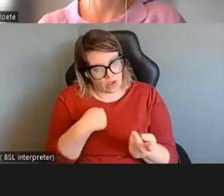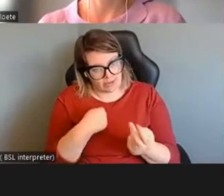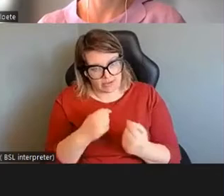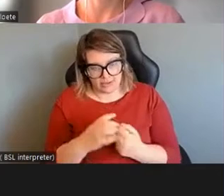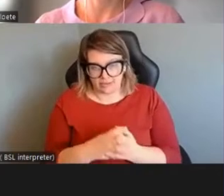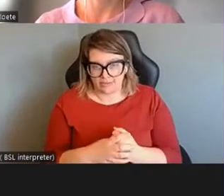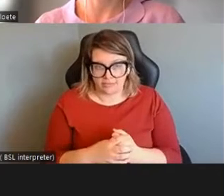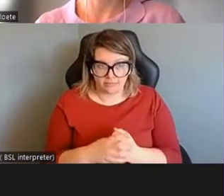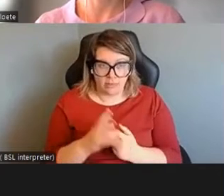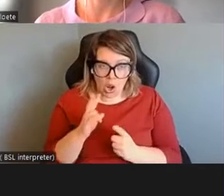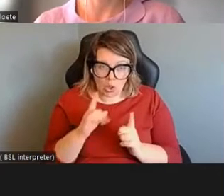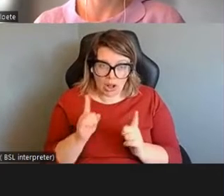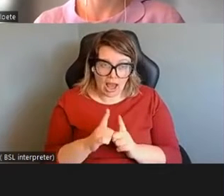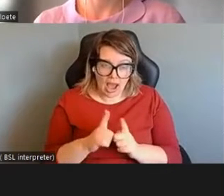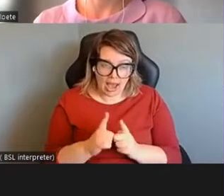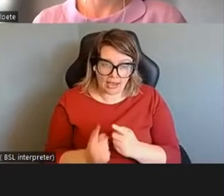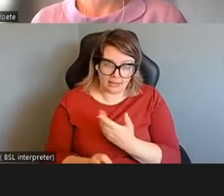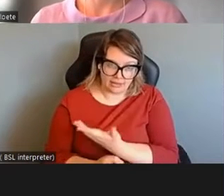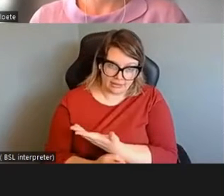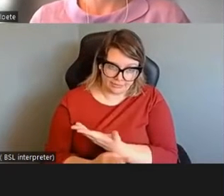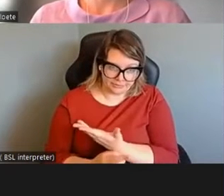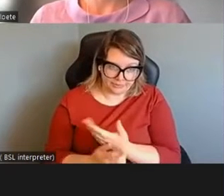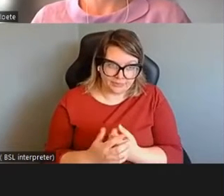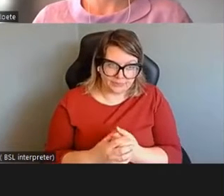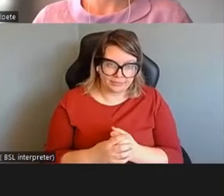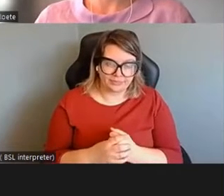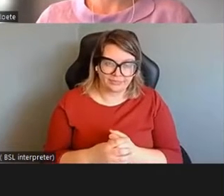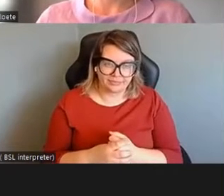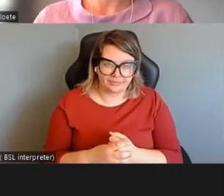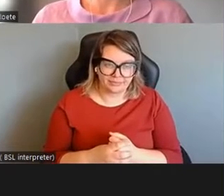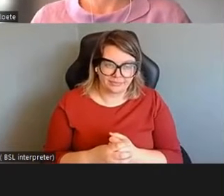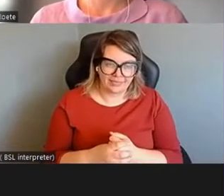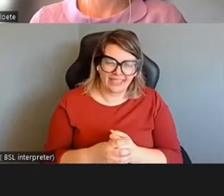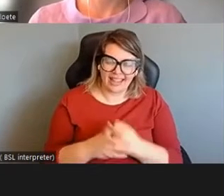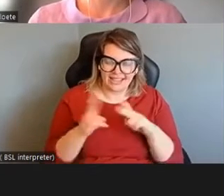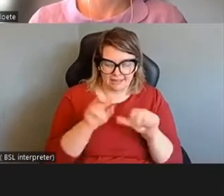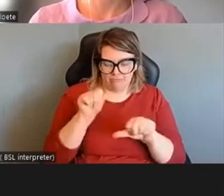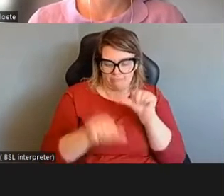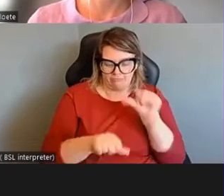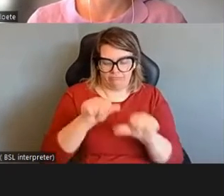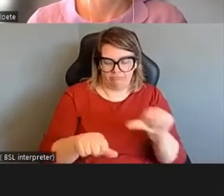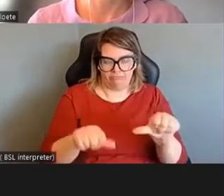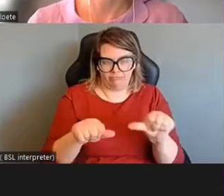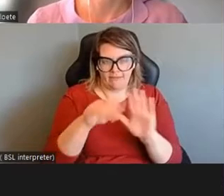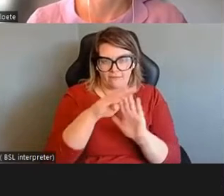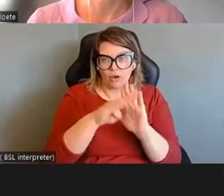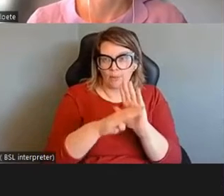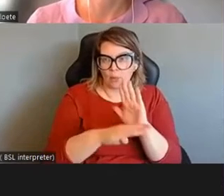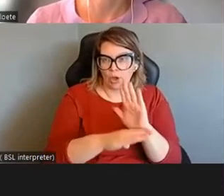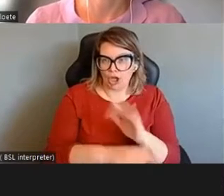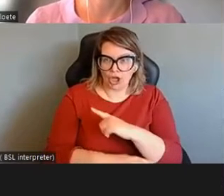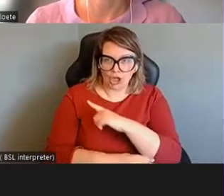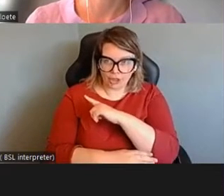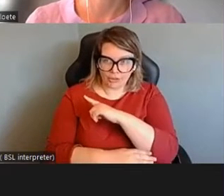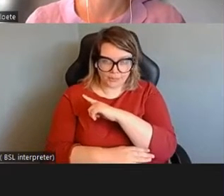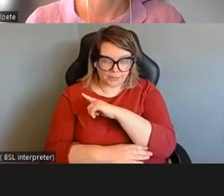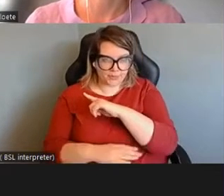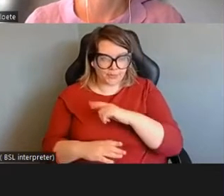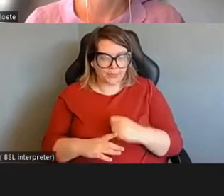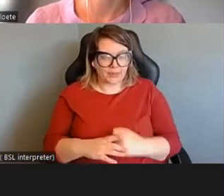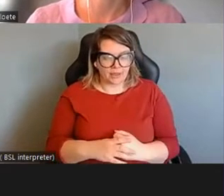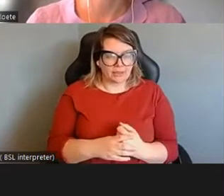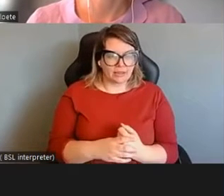looks like, it looks like that framework as shown in that slide. You see?